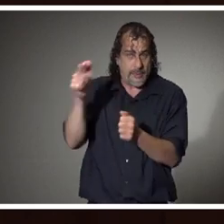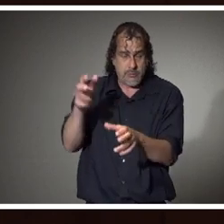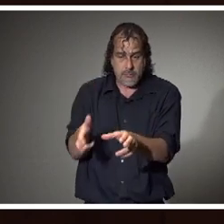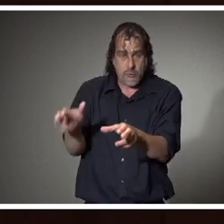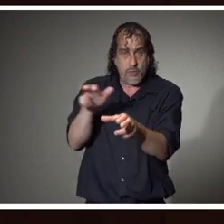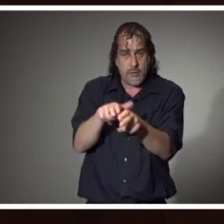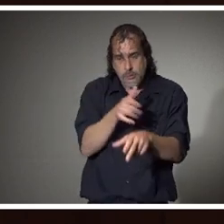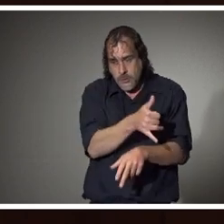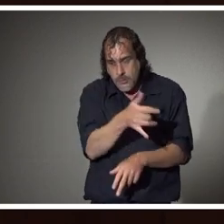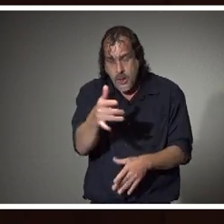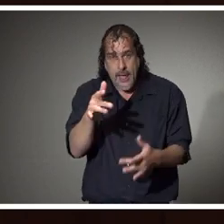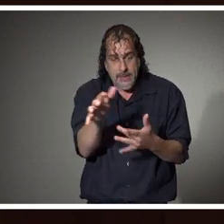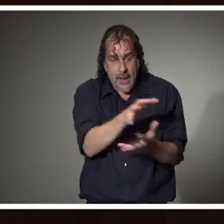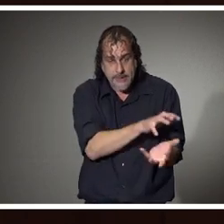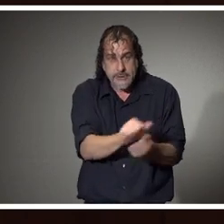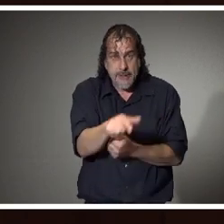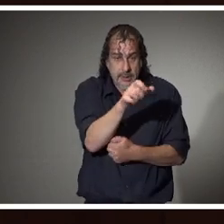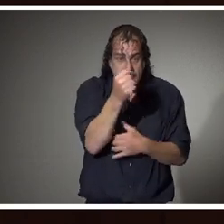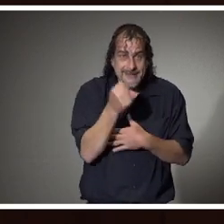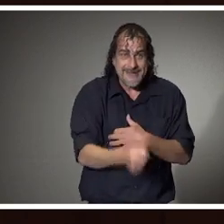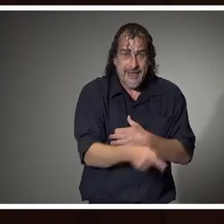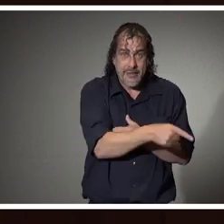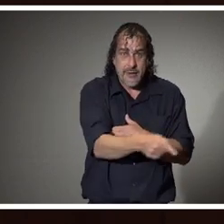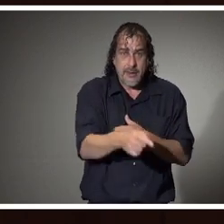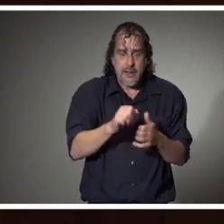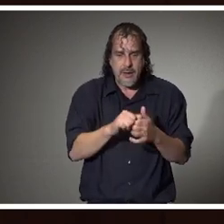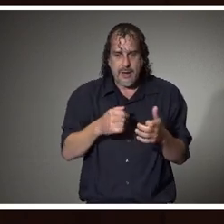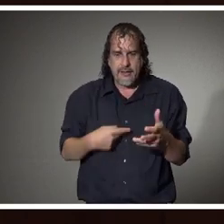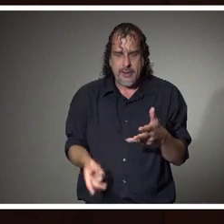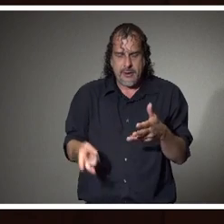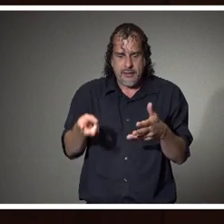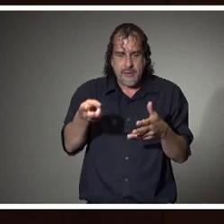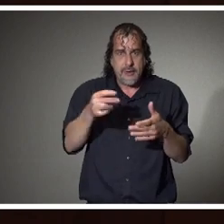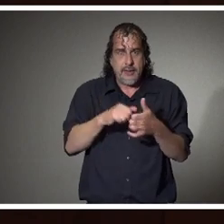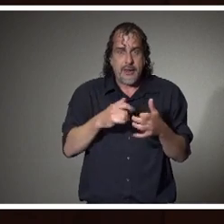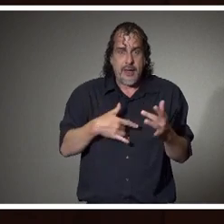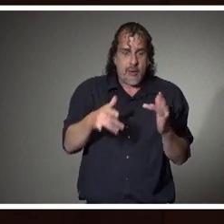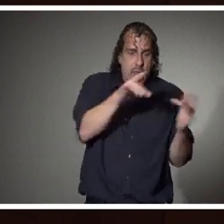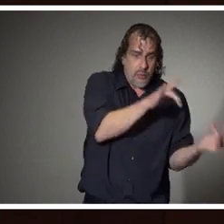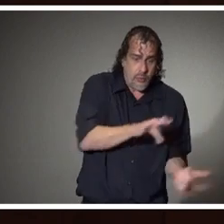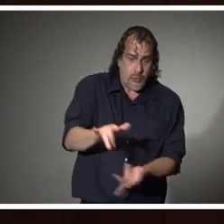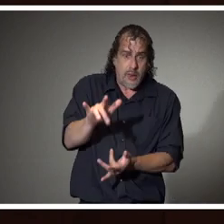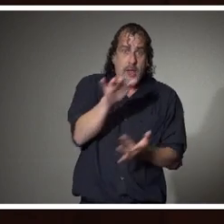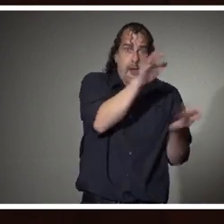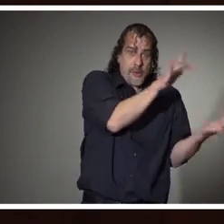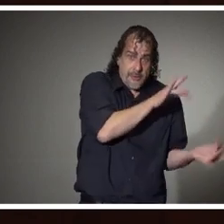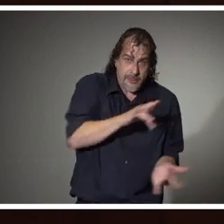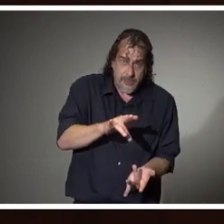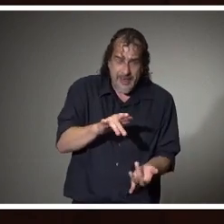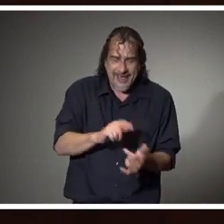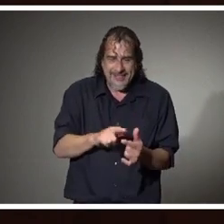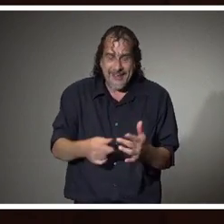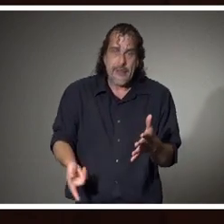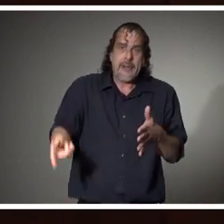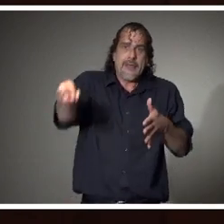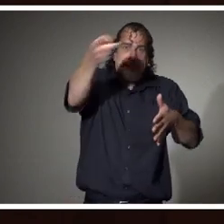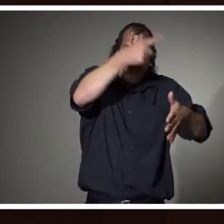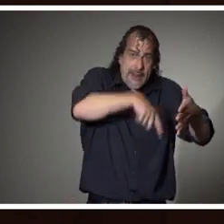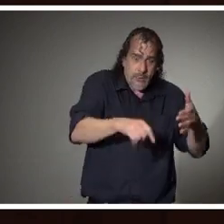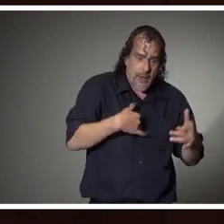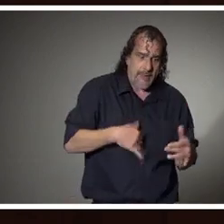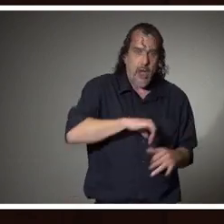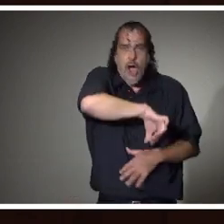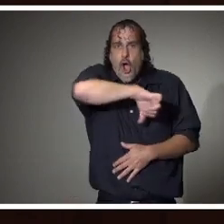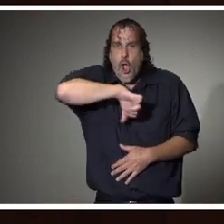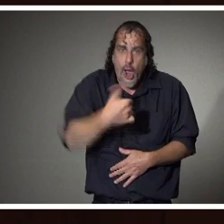occurred in southern part of the state, and then having another two tornadoes at one time and then having another one to follow after that.